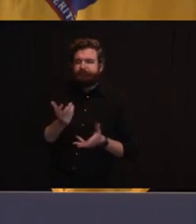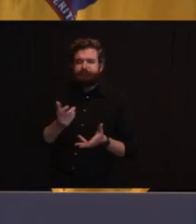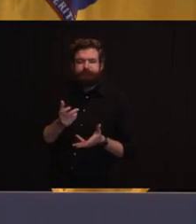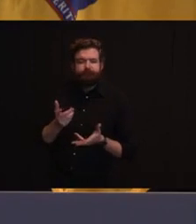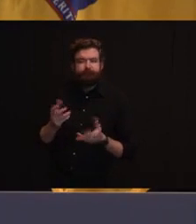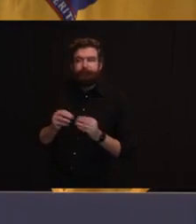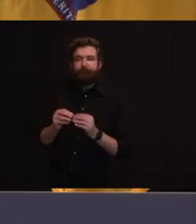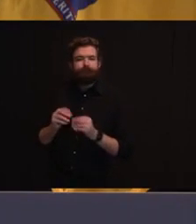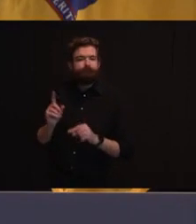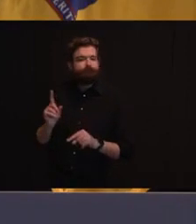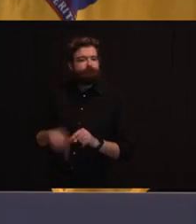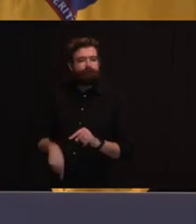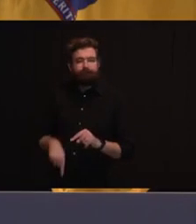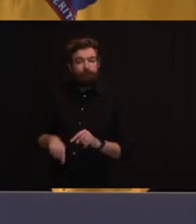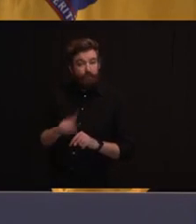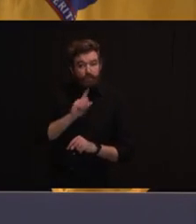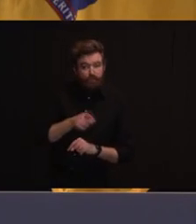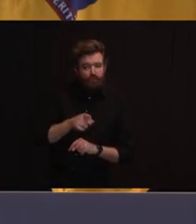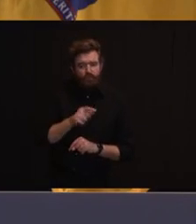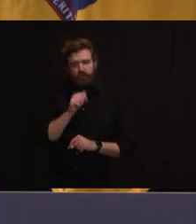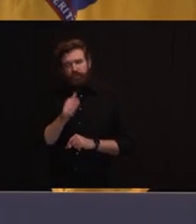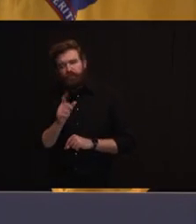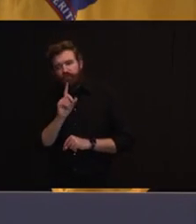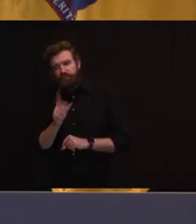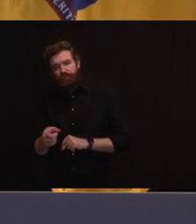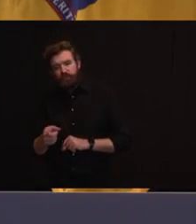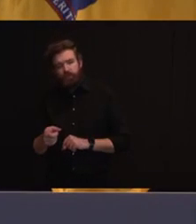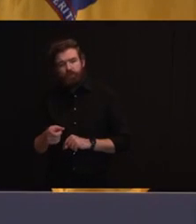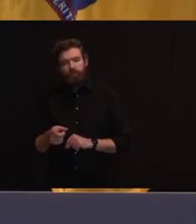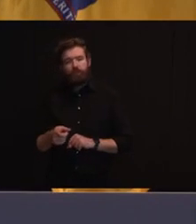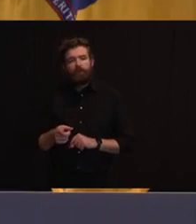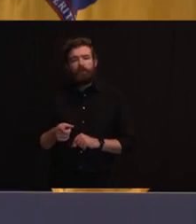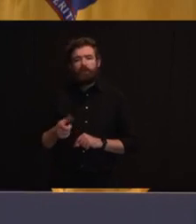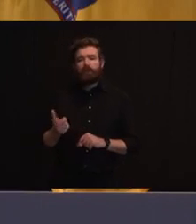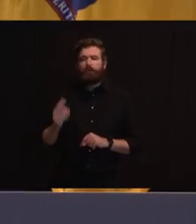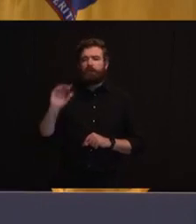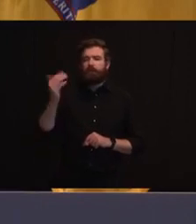and then how much this imbalance is setting back your plans.